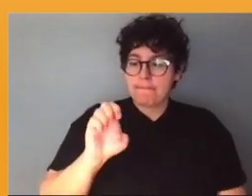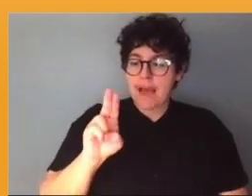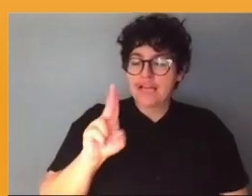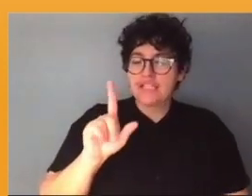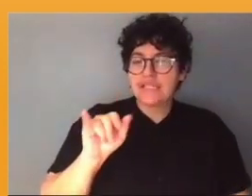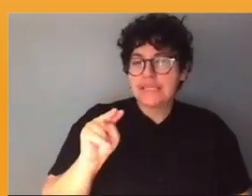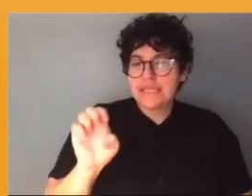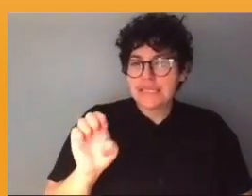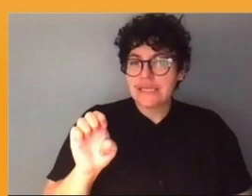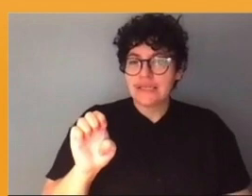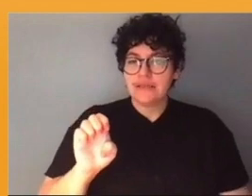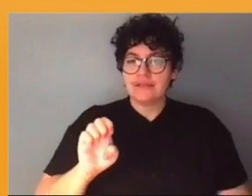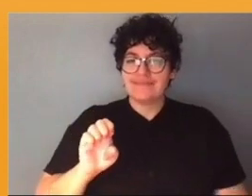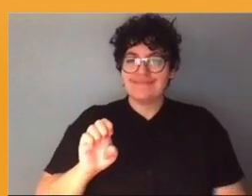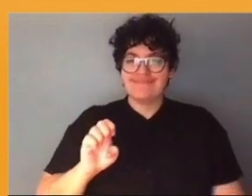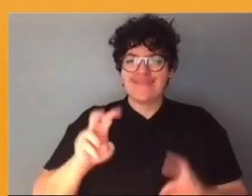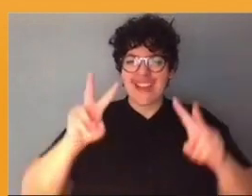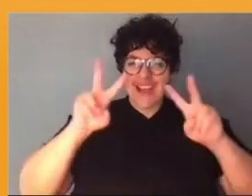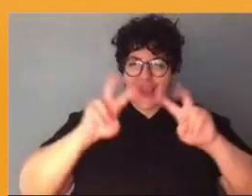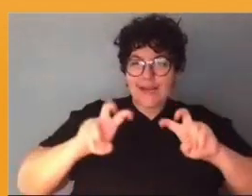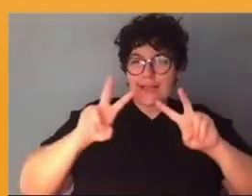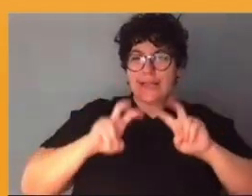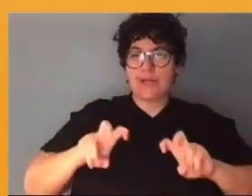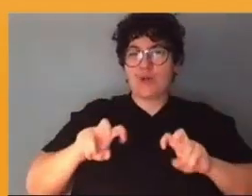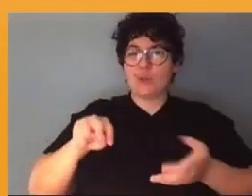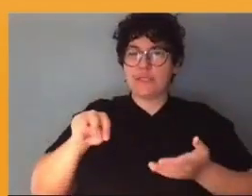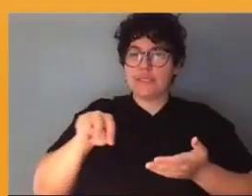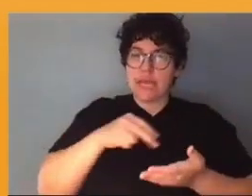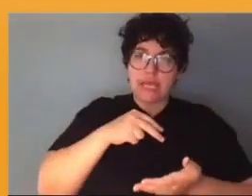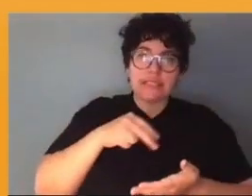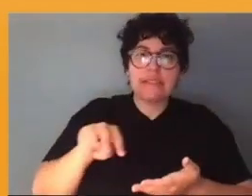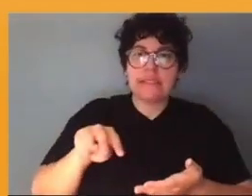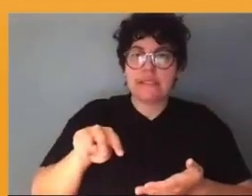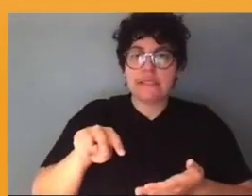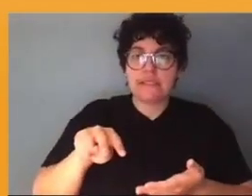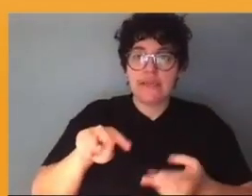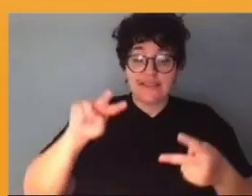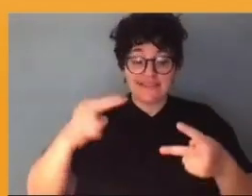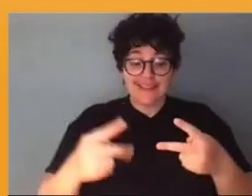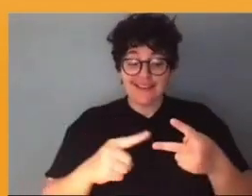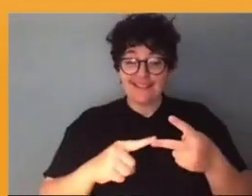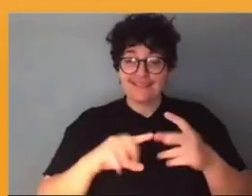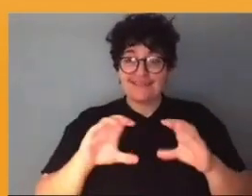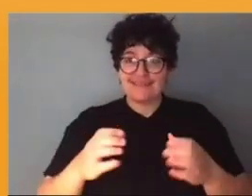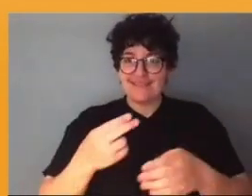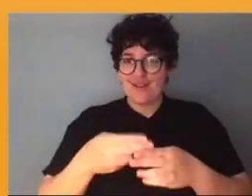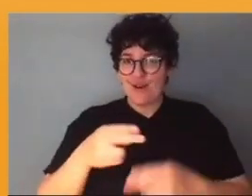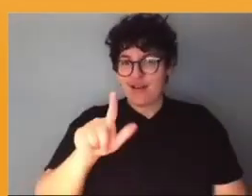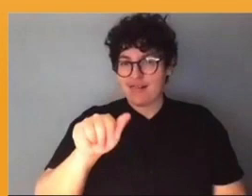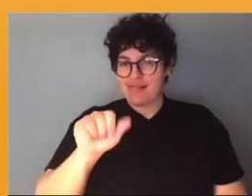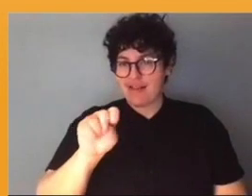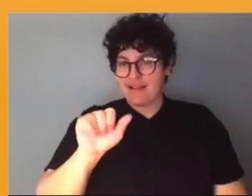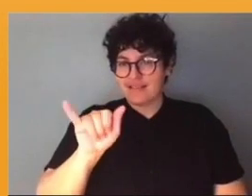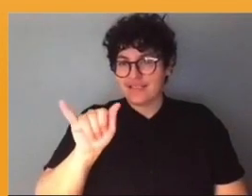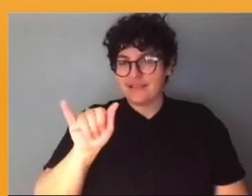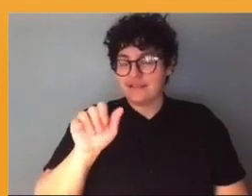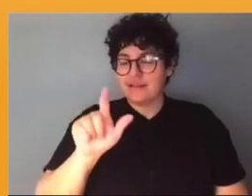analytical way of dancing. And there's a second one called Lasyam, which is a very